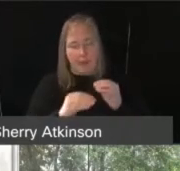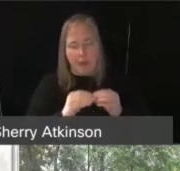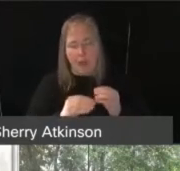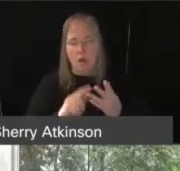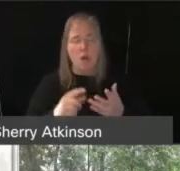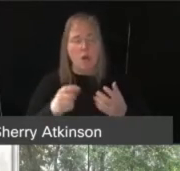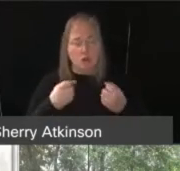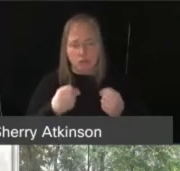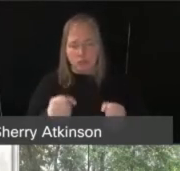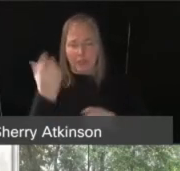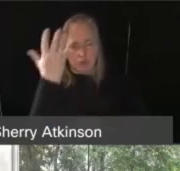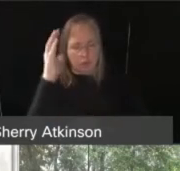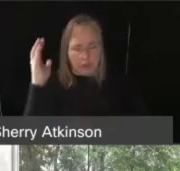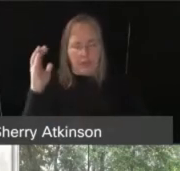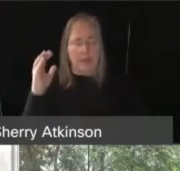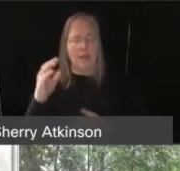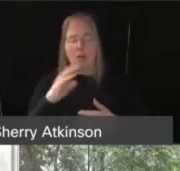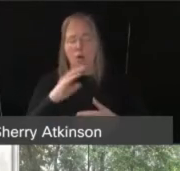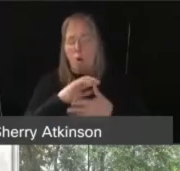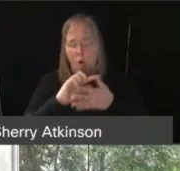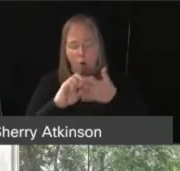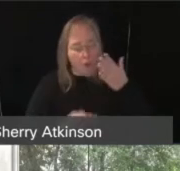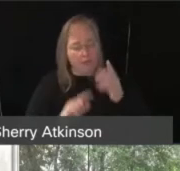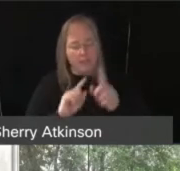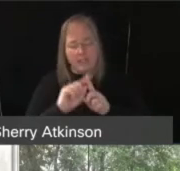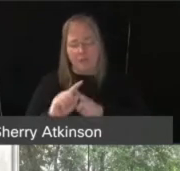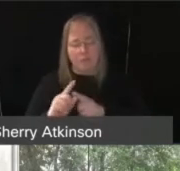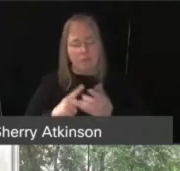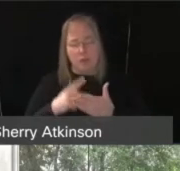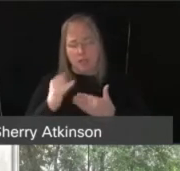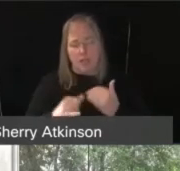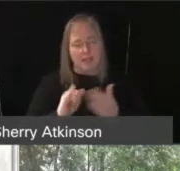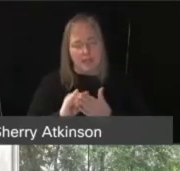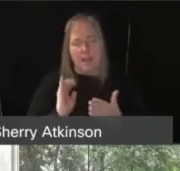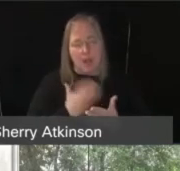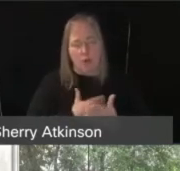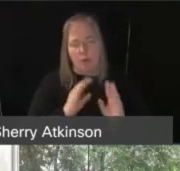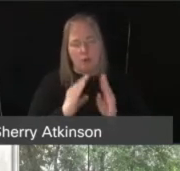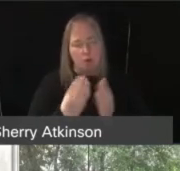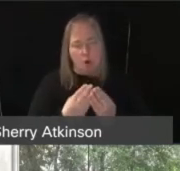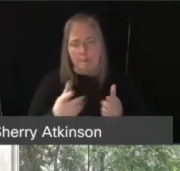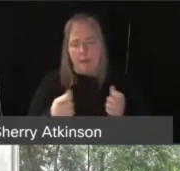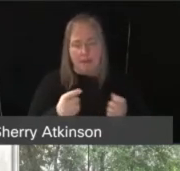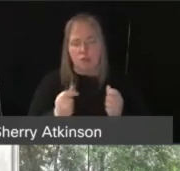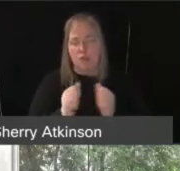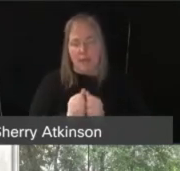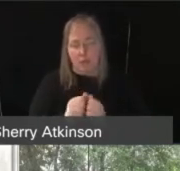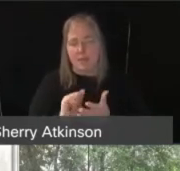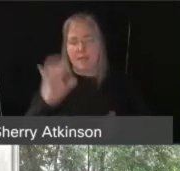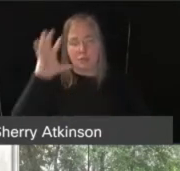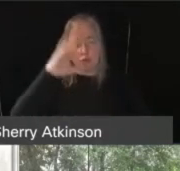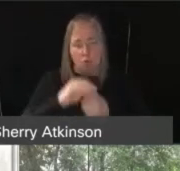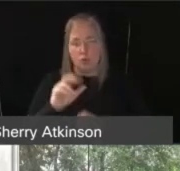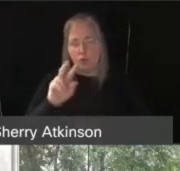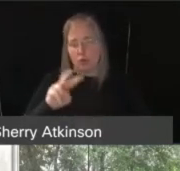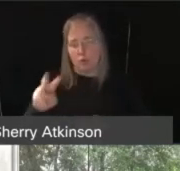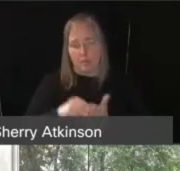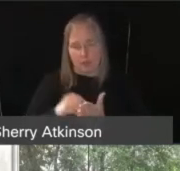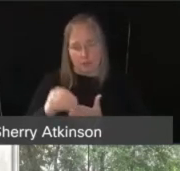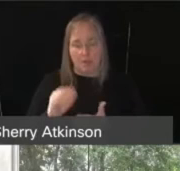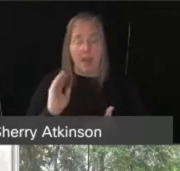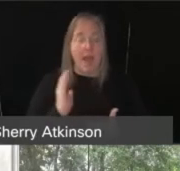All of the projects that Bureau of Highways manages combined together is $23 million. Our request for resurfacing is